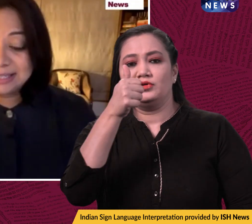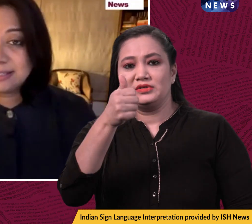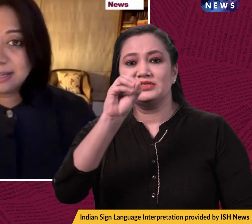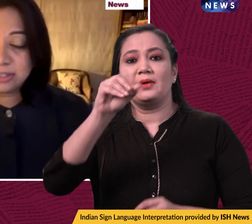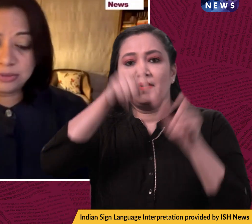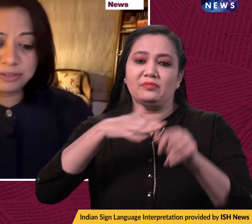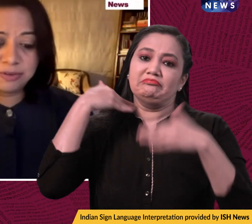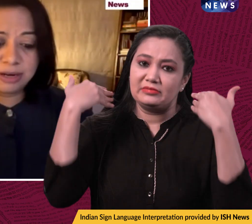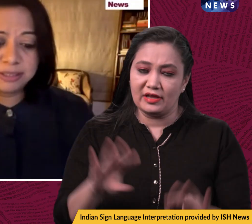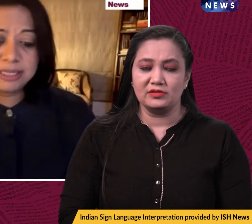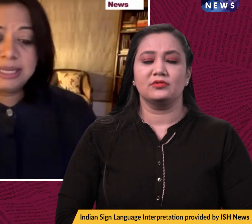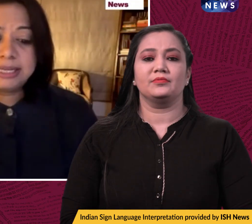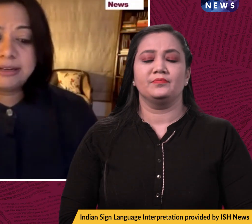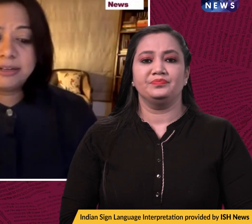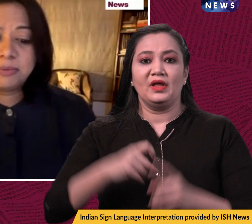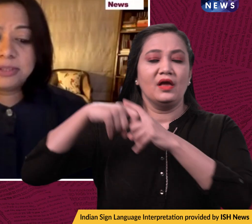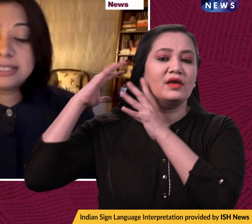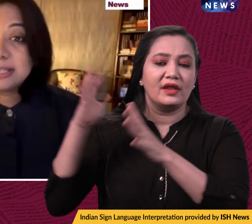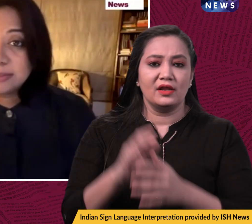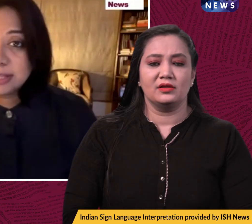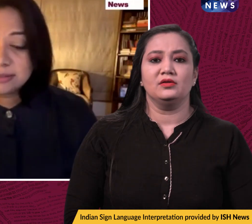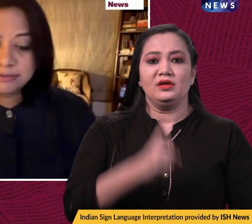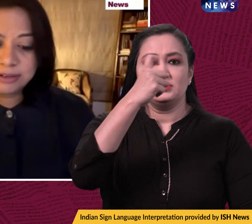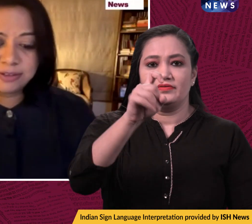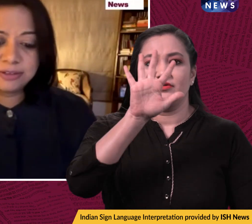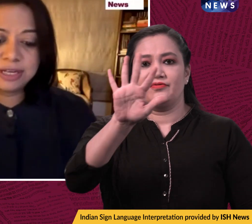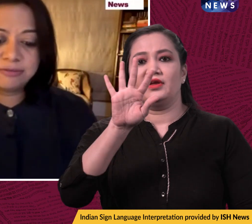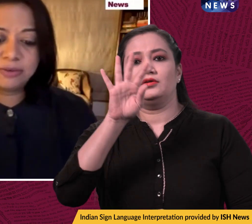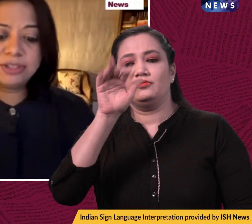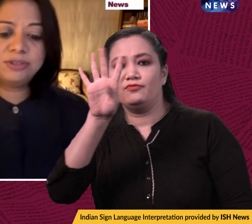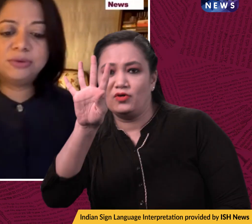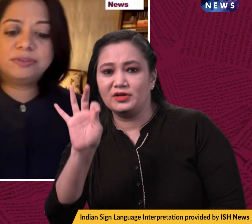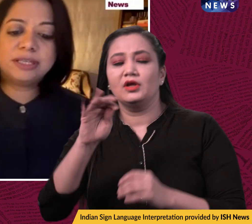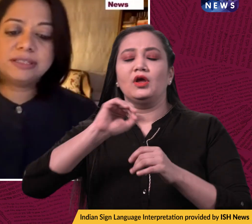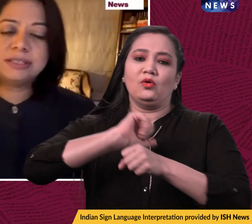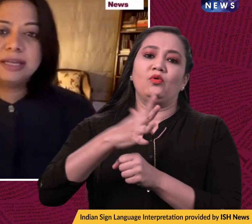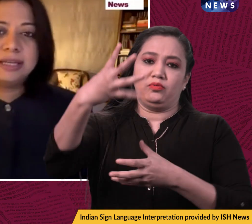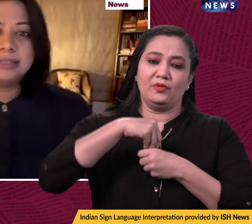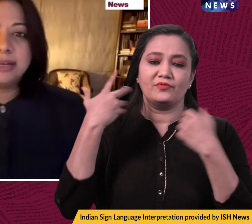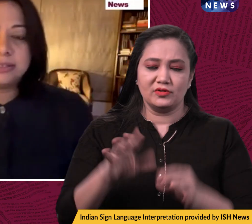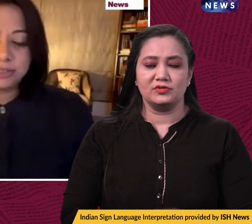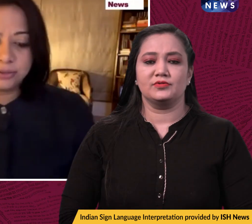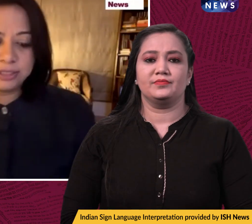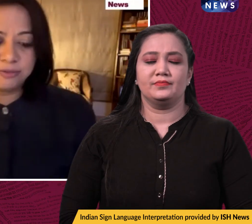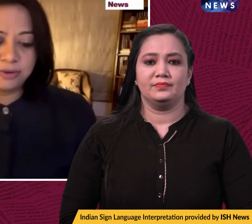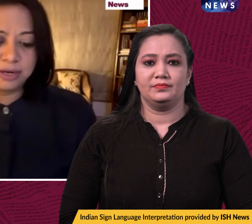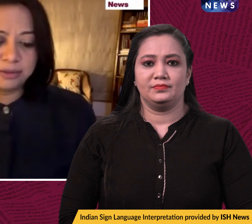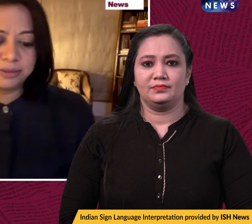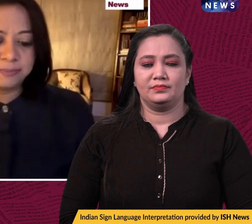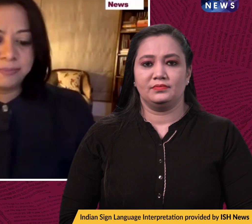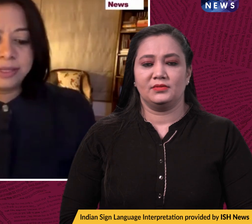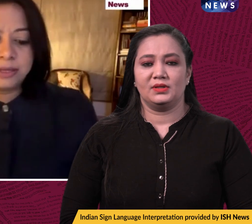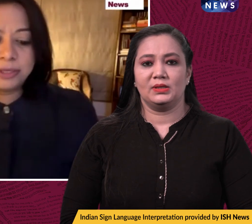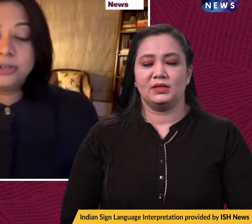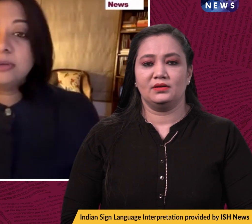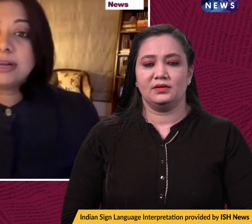460 deaths in the last 24 hours. Kerala reported 7,540 new COVID cases in the last 24